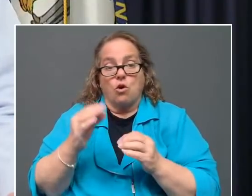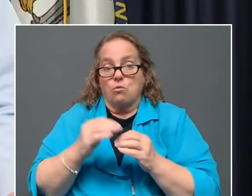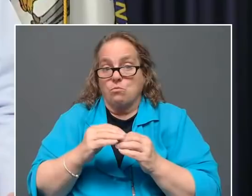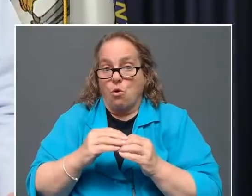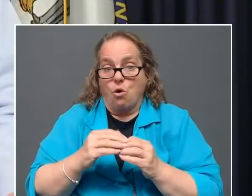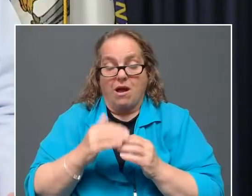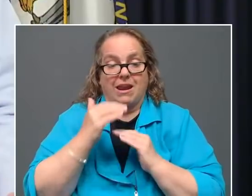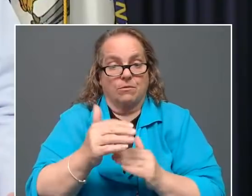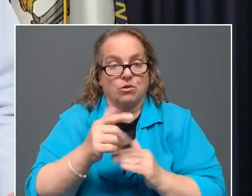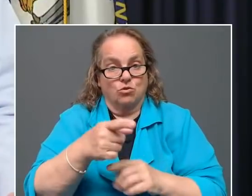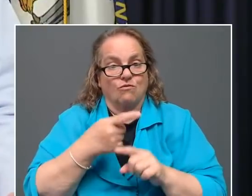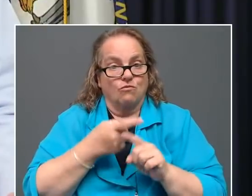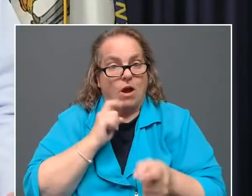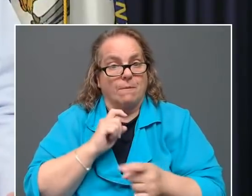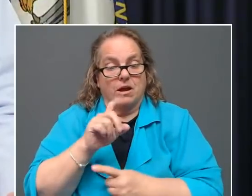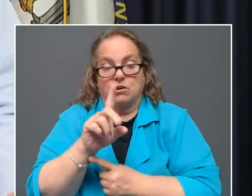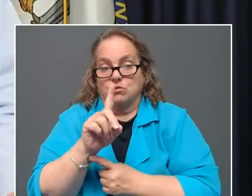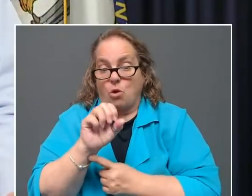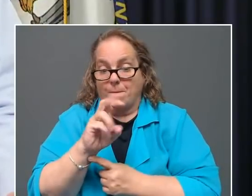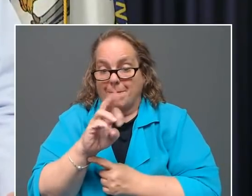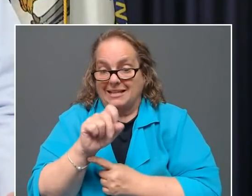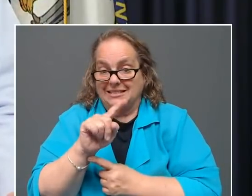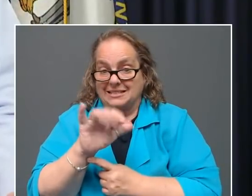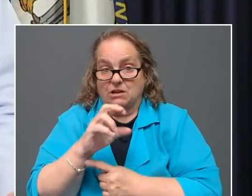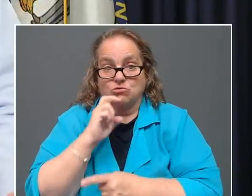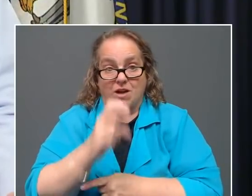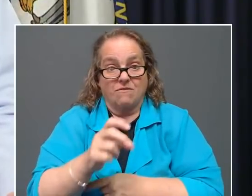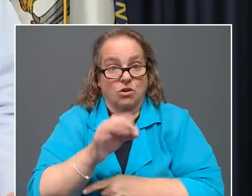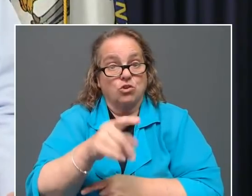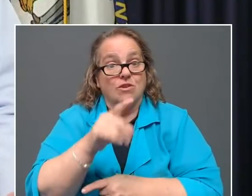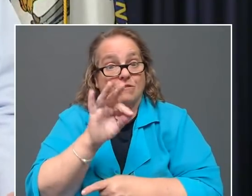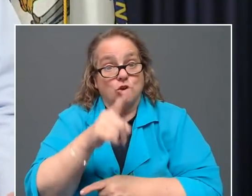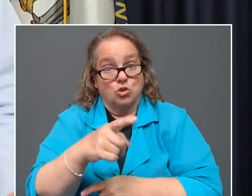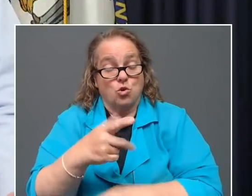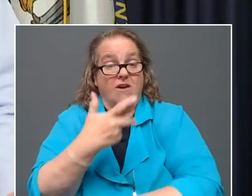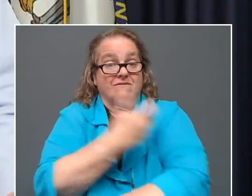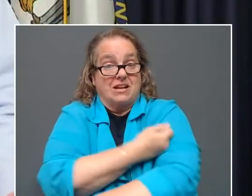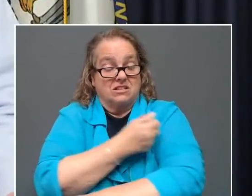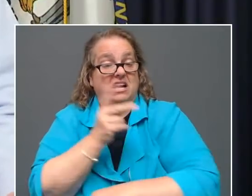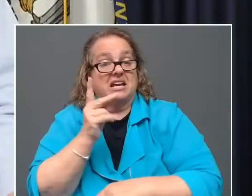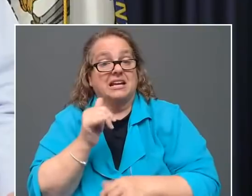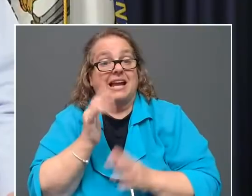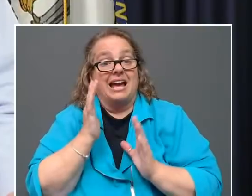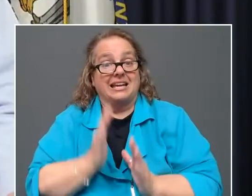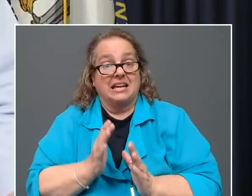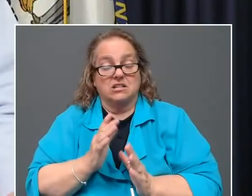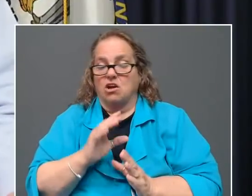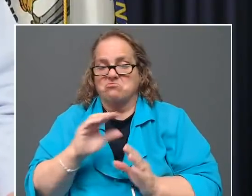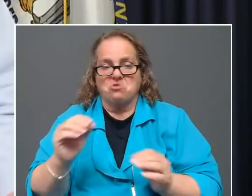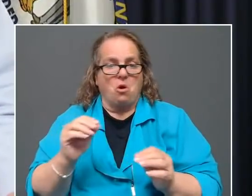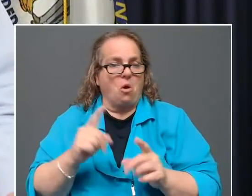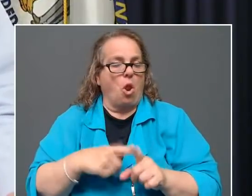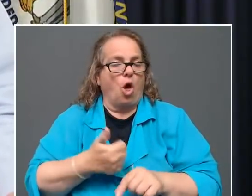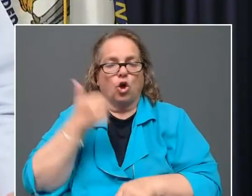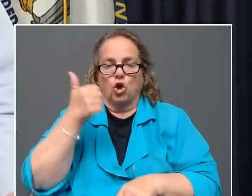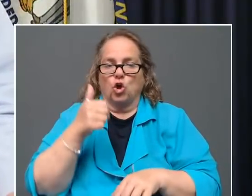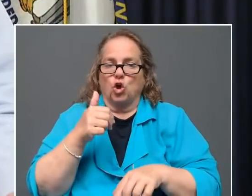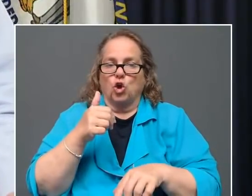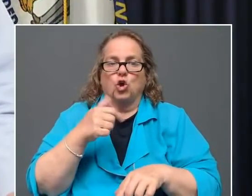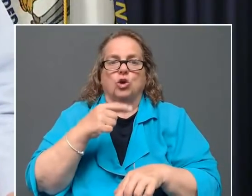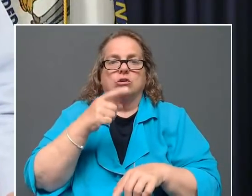vaccinated. If you are vaccinated, Kentucky is no longer asking or advising you to